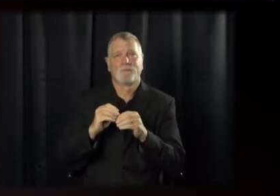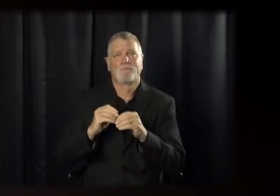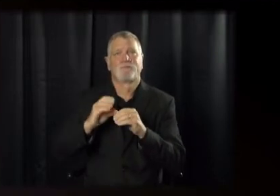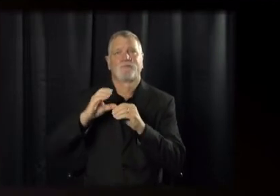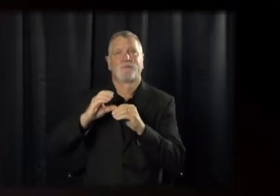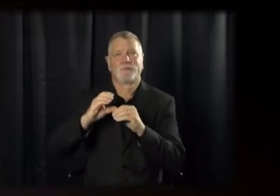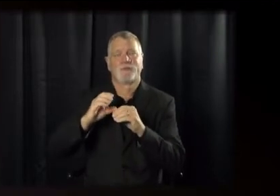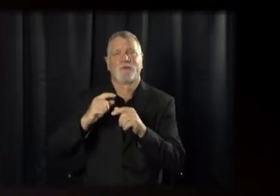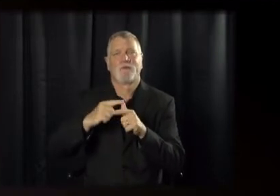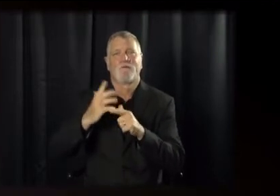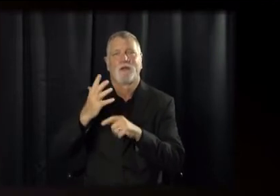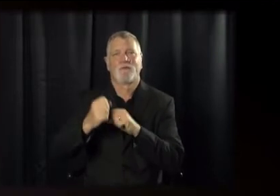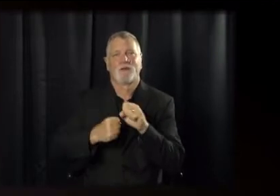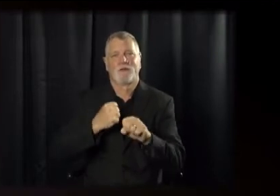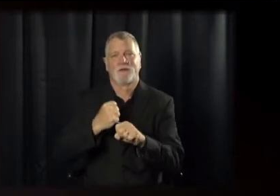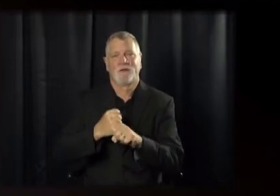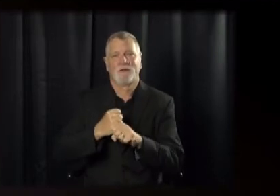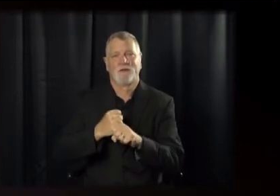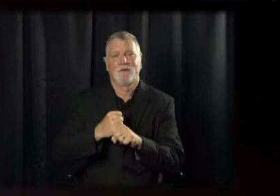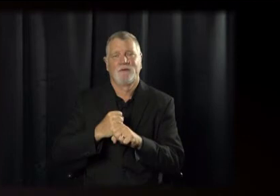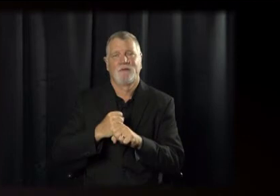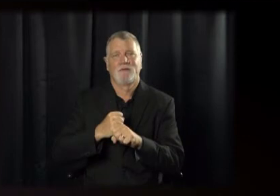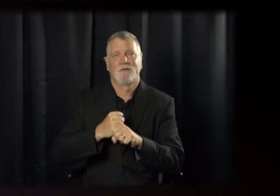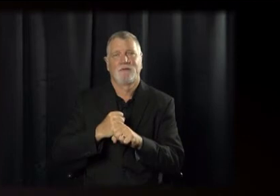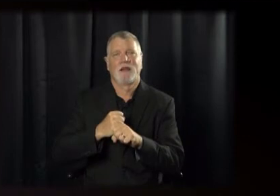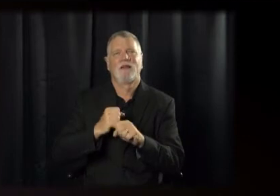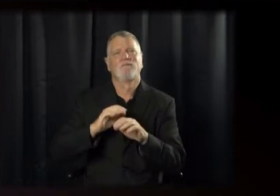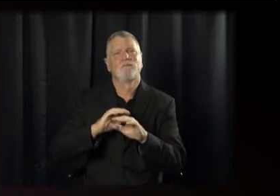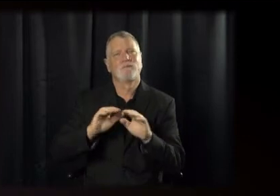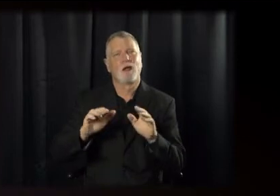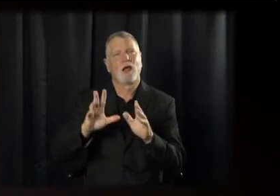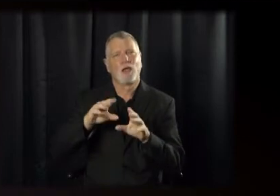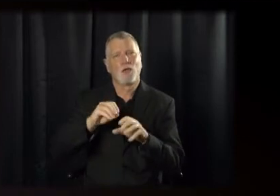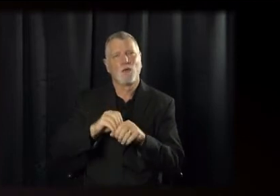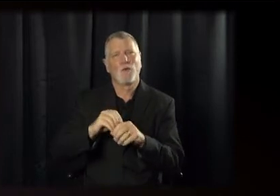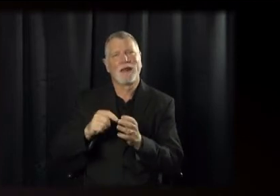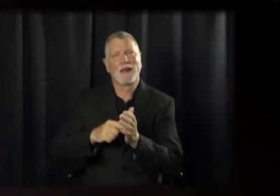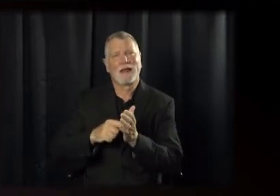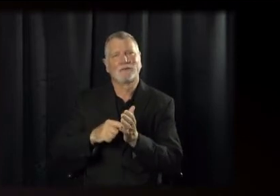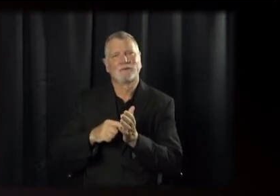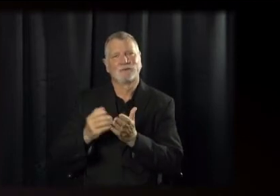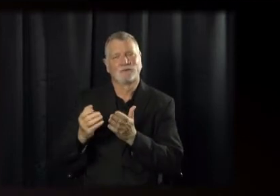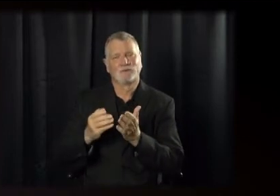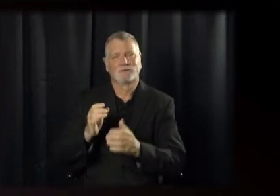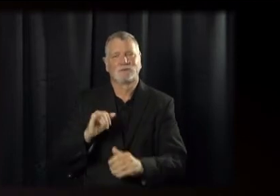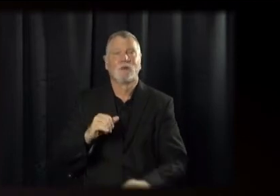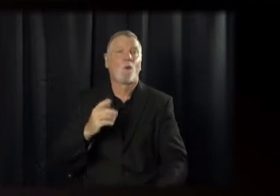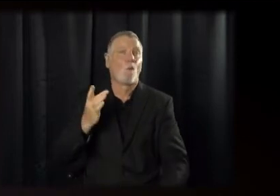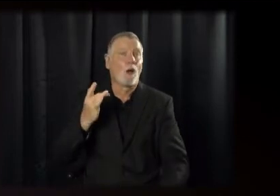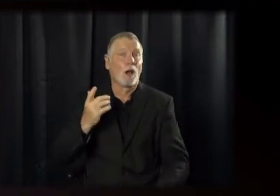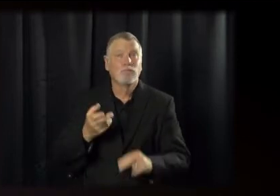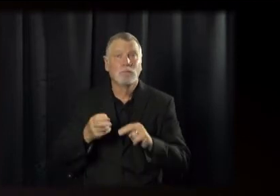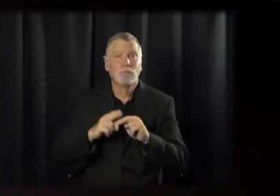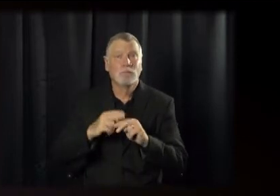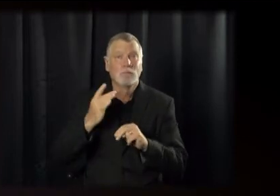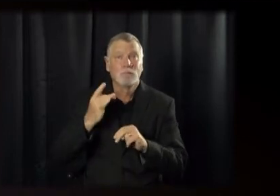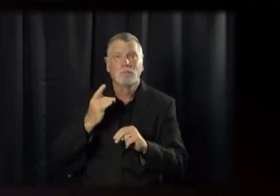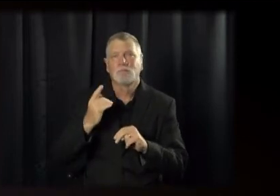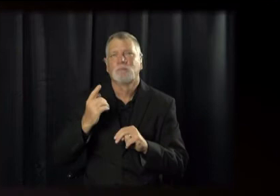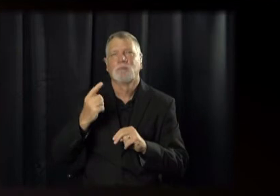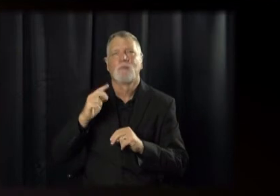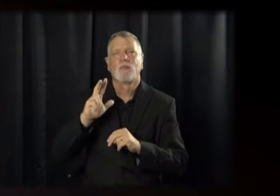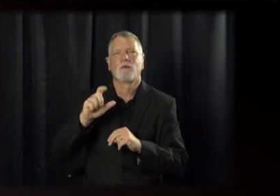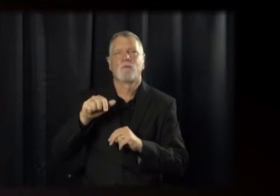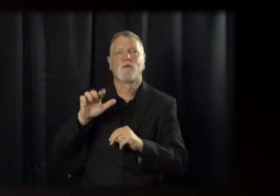over the 5-year period, excluding debt service. The main drivers of these increases are an increase